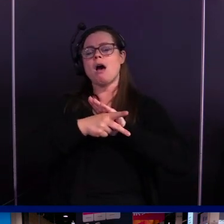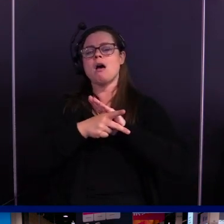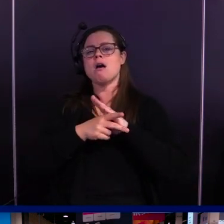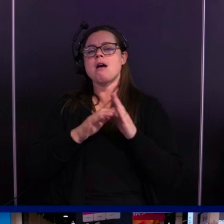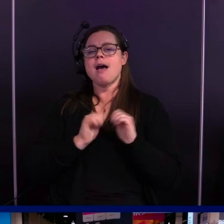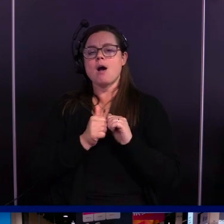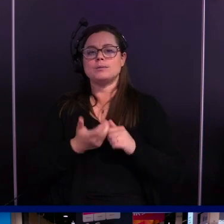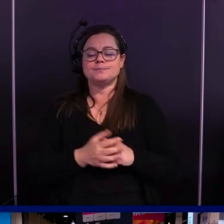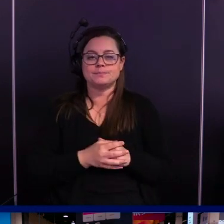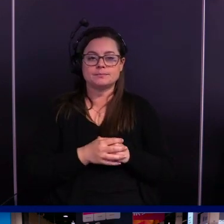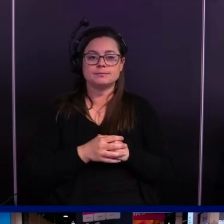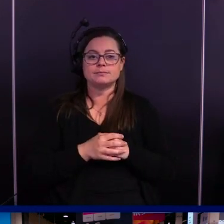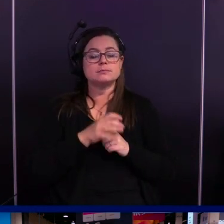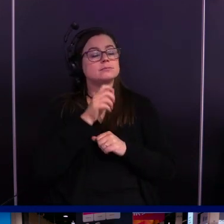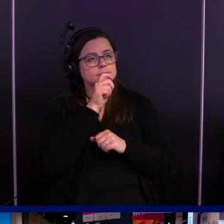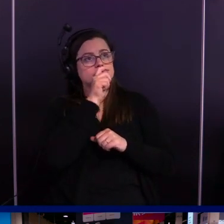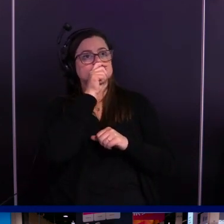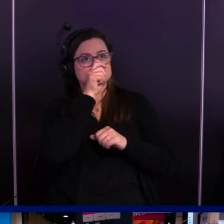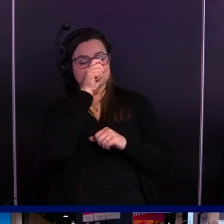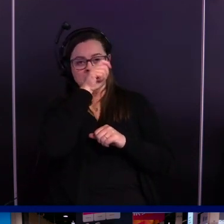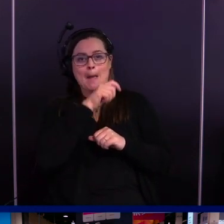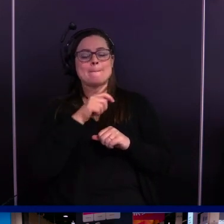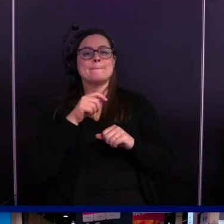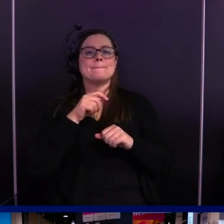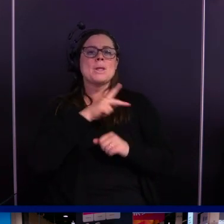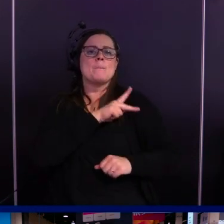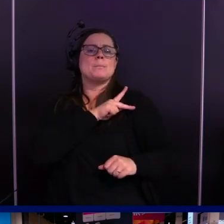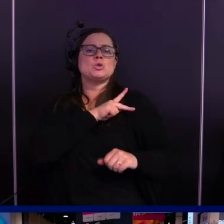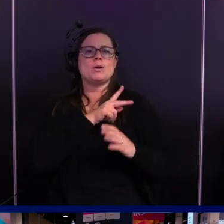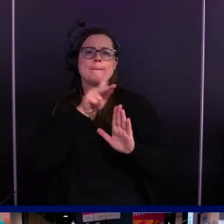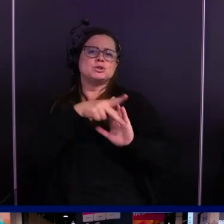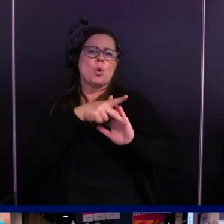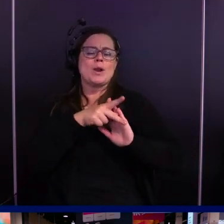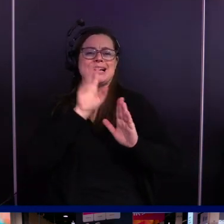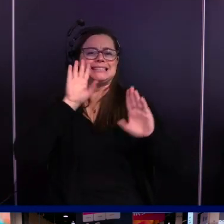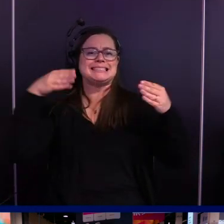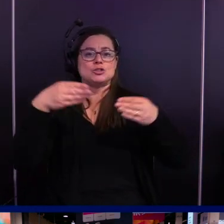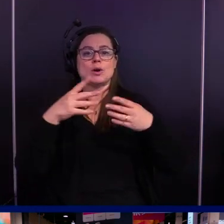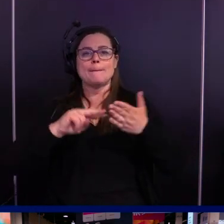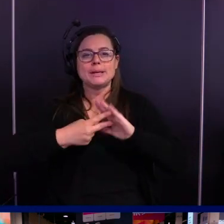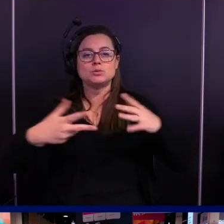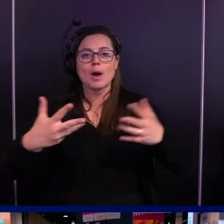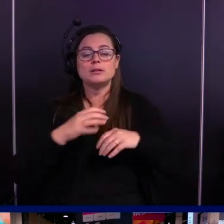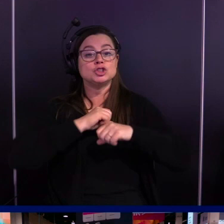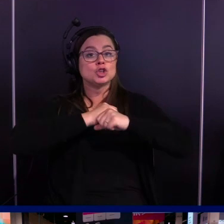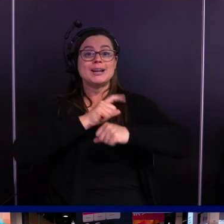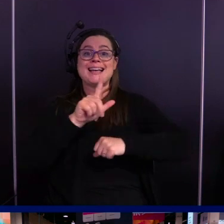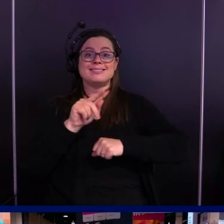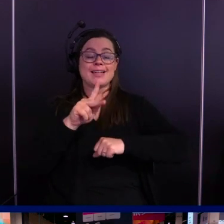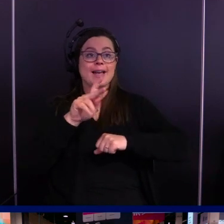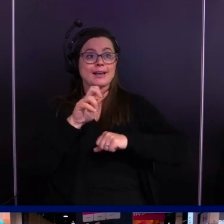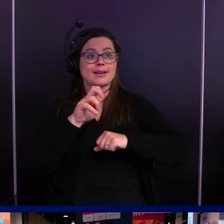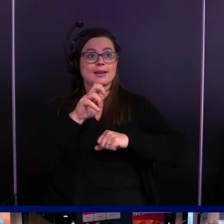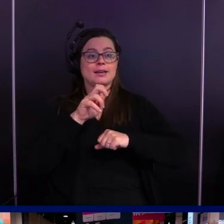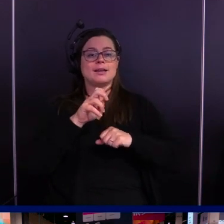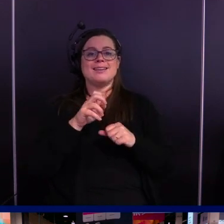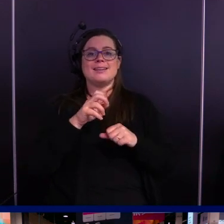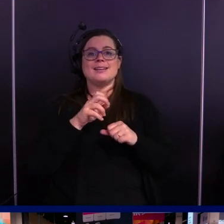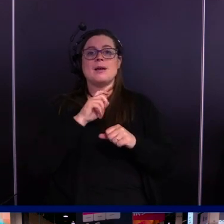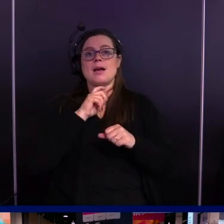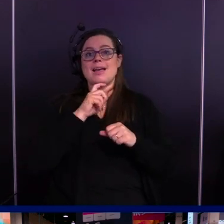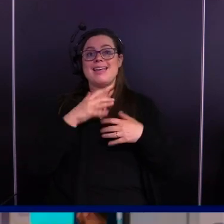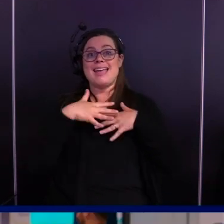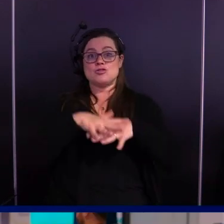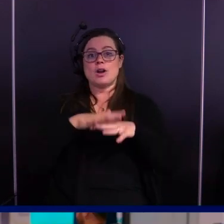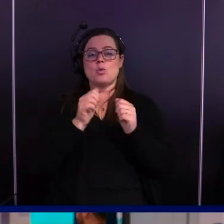mean, see, how is a persona-centric means like the Security Lake is natively integrated with